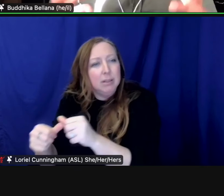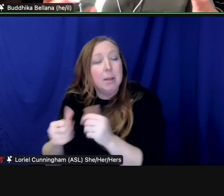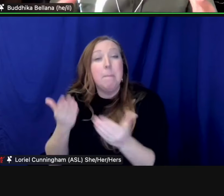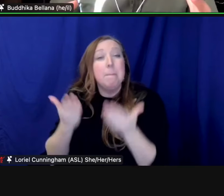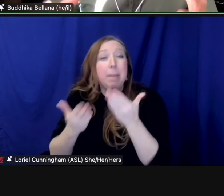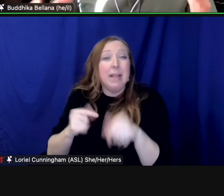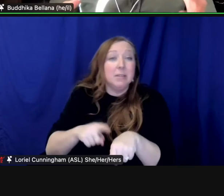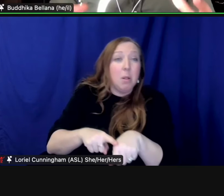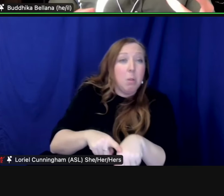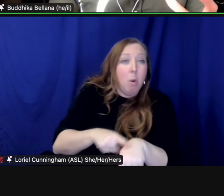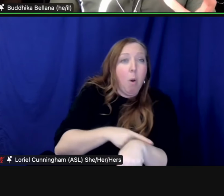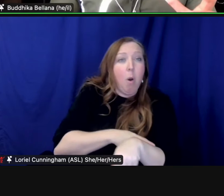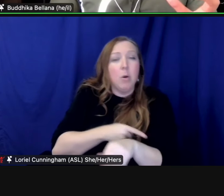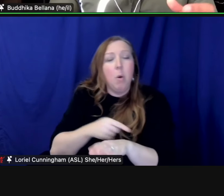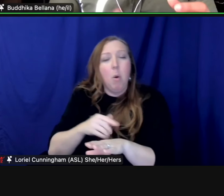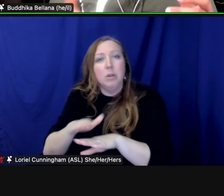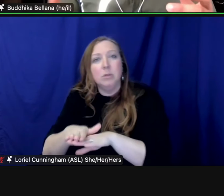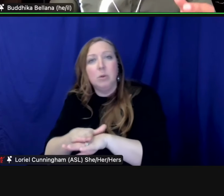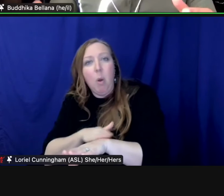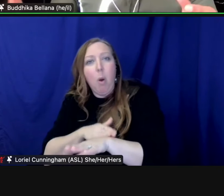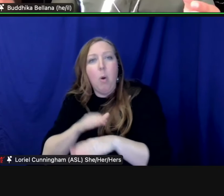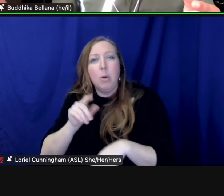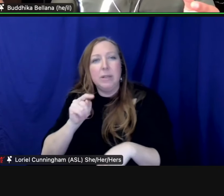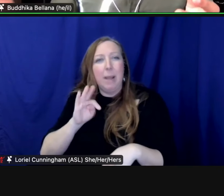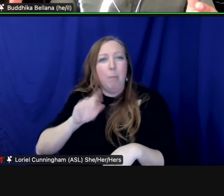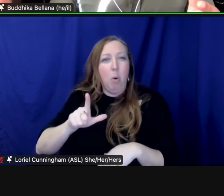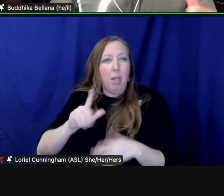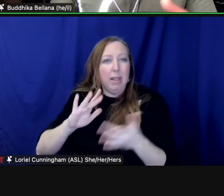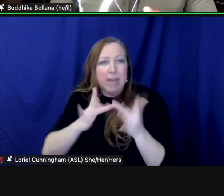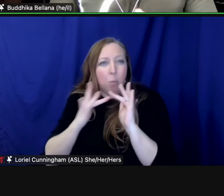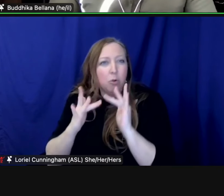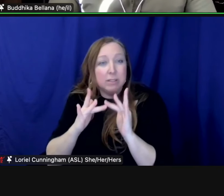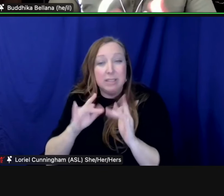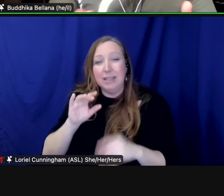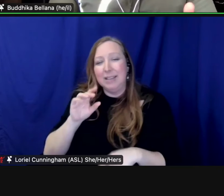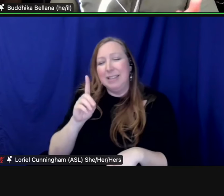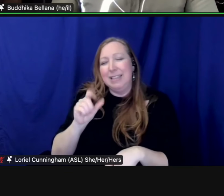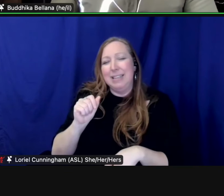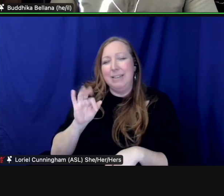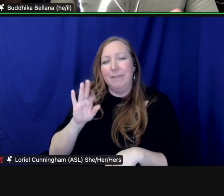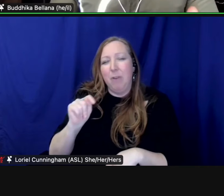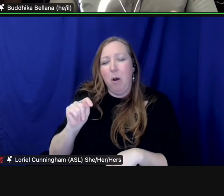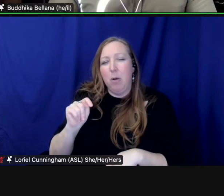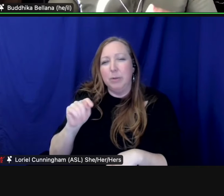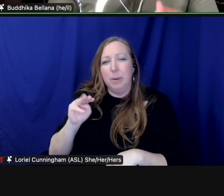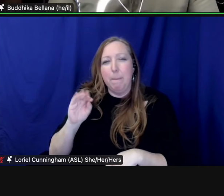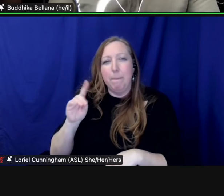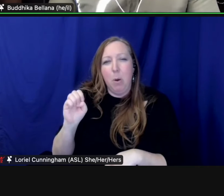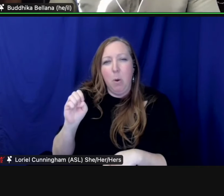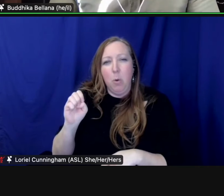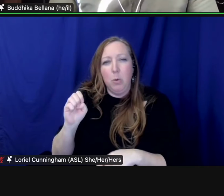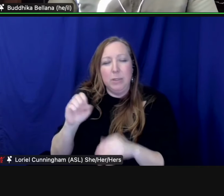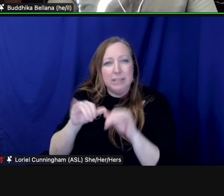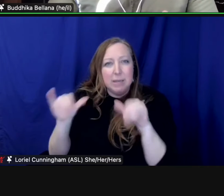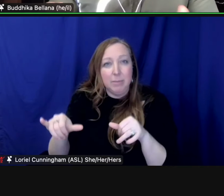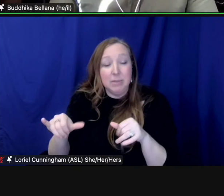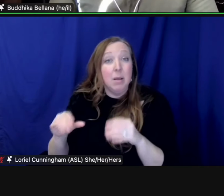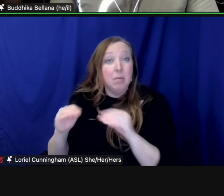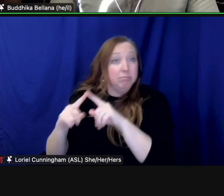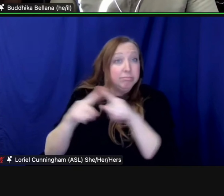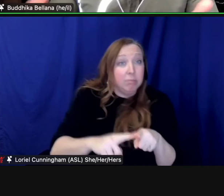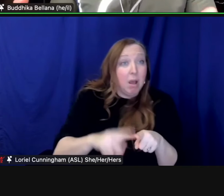kinds of DMN, default mode network regions, that can maintain cortically this information over time? Or is it maybe more reliant on our episodic memory system,